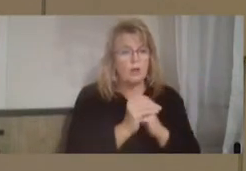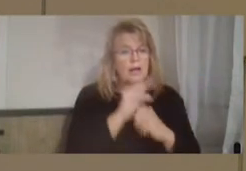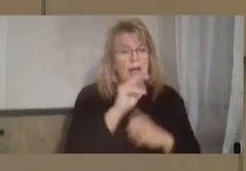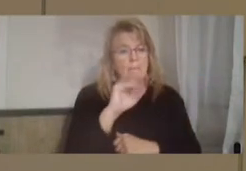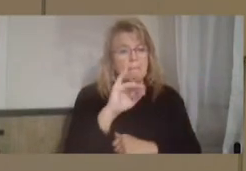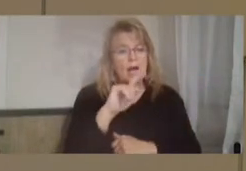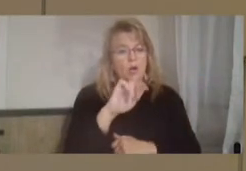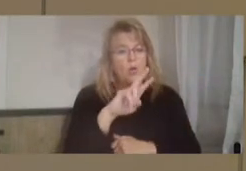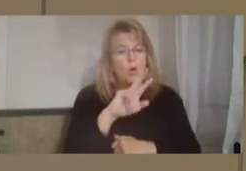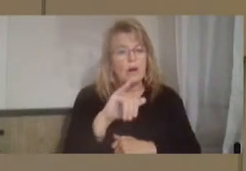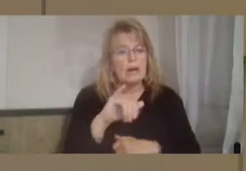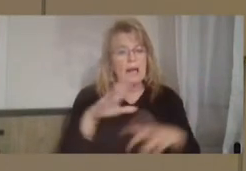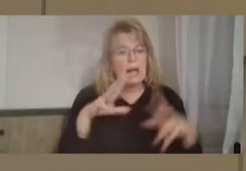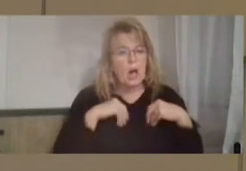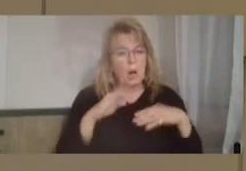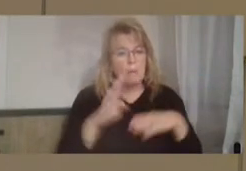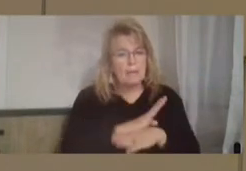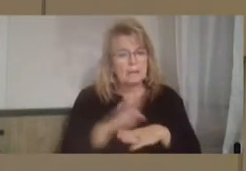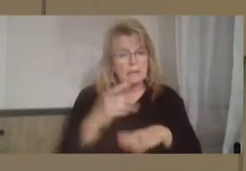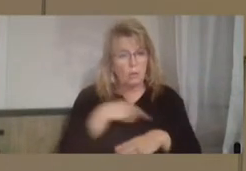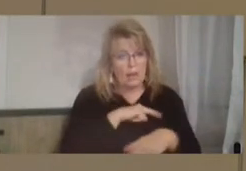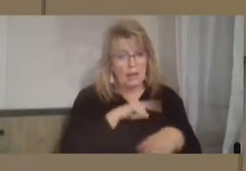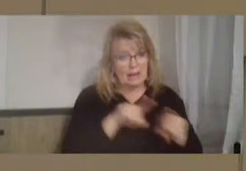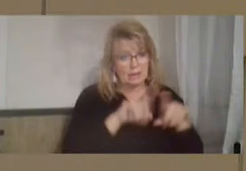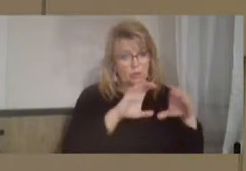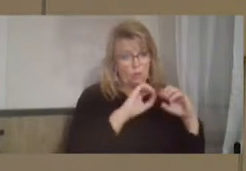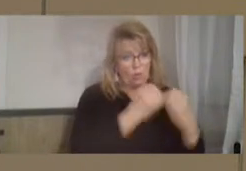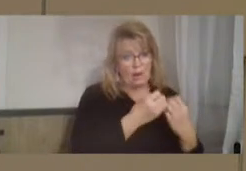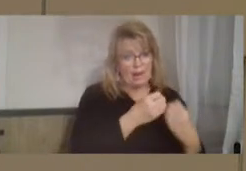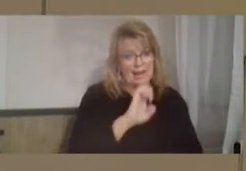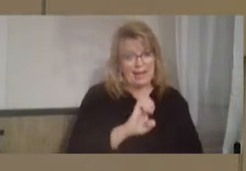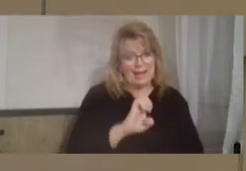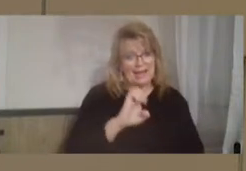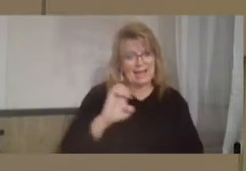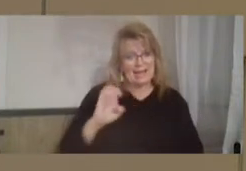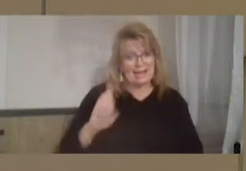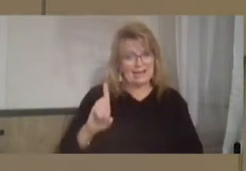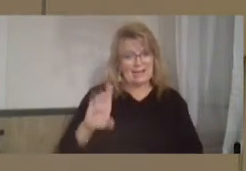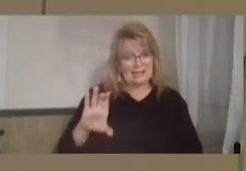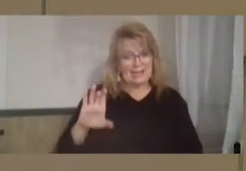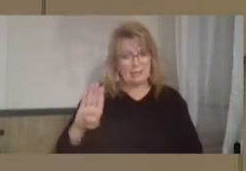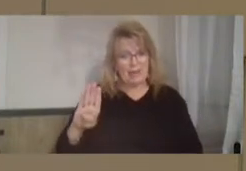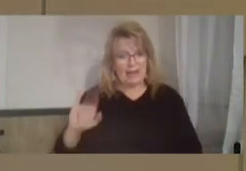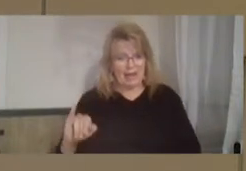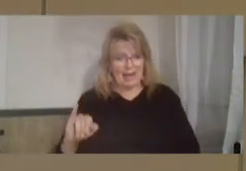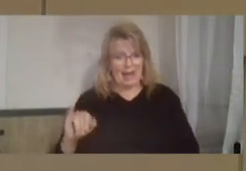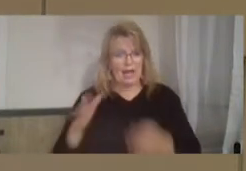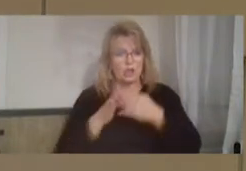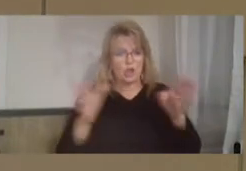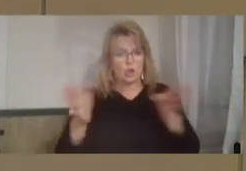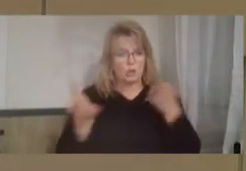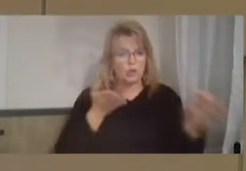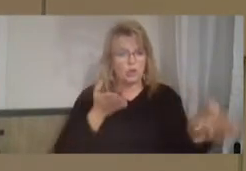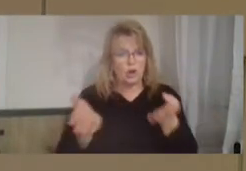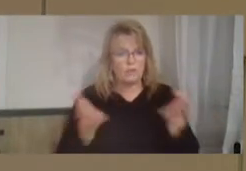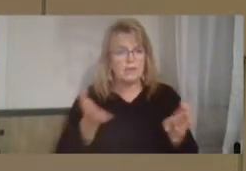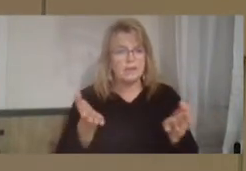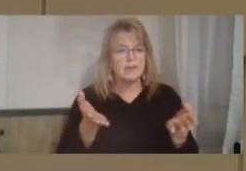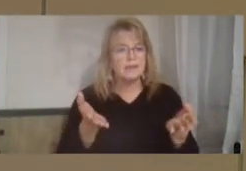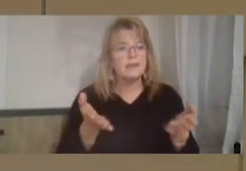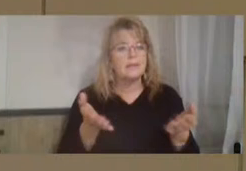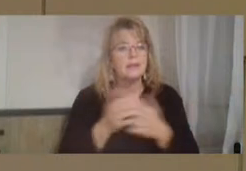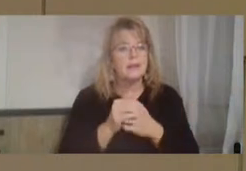an organization, ED, CBI, General Services, Finance, have been taking